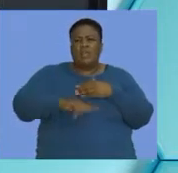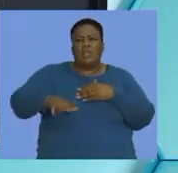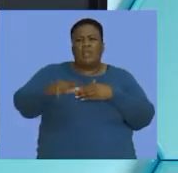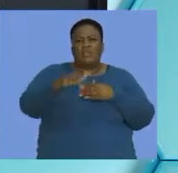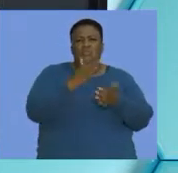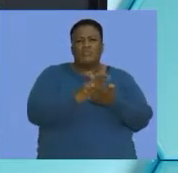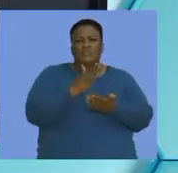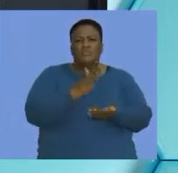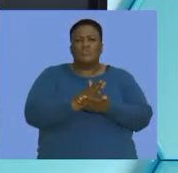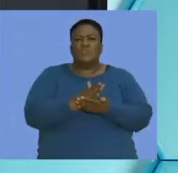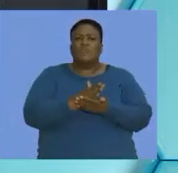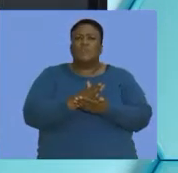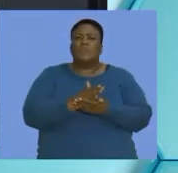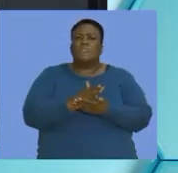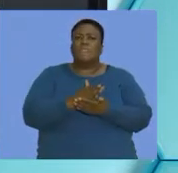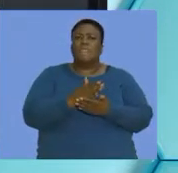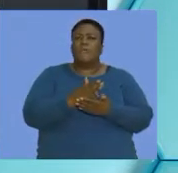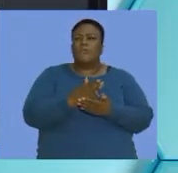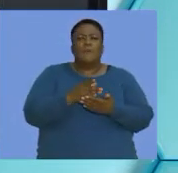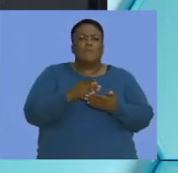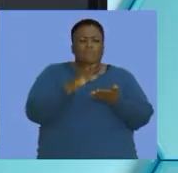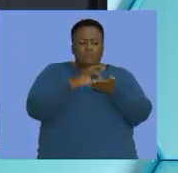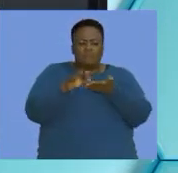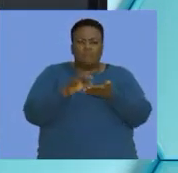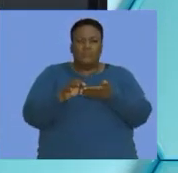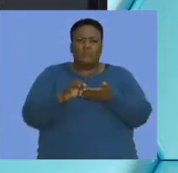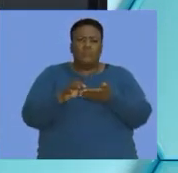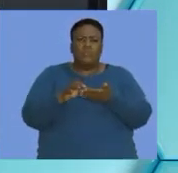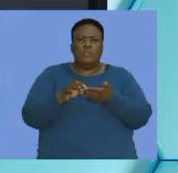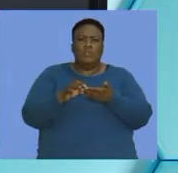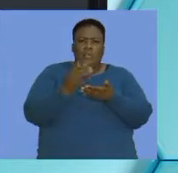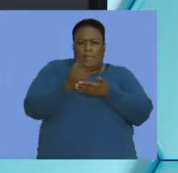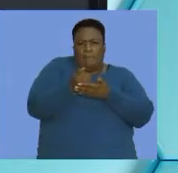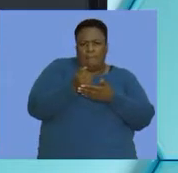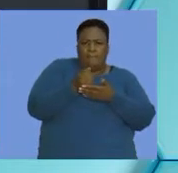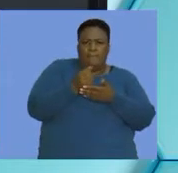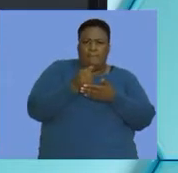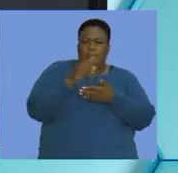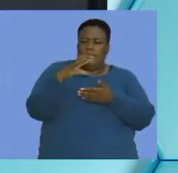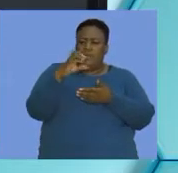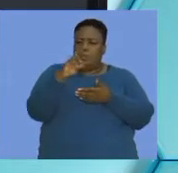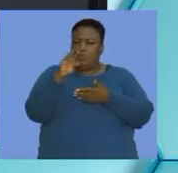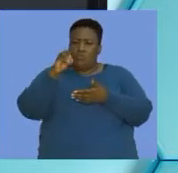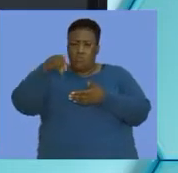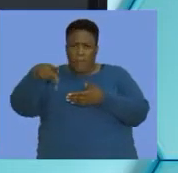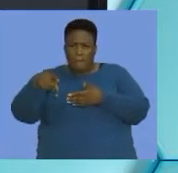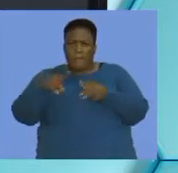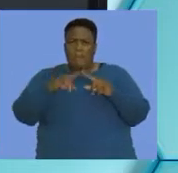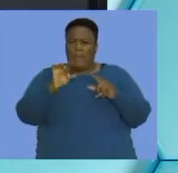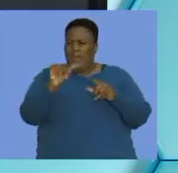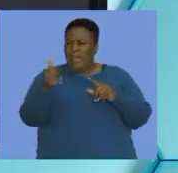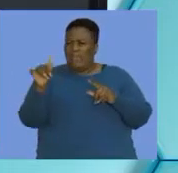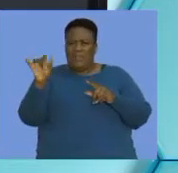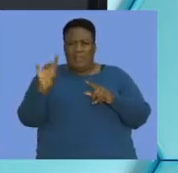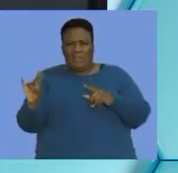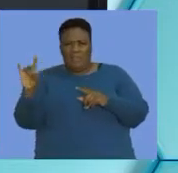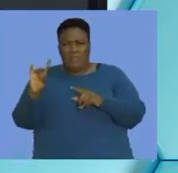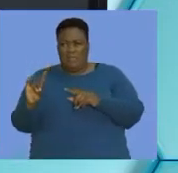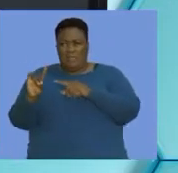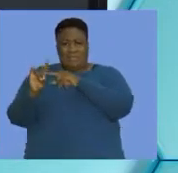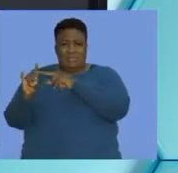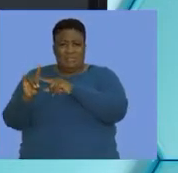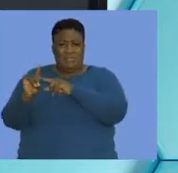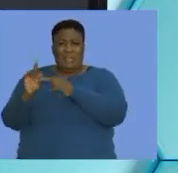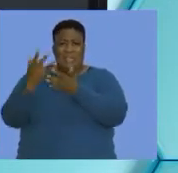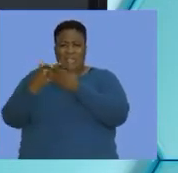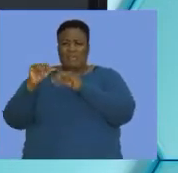to ensure that we cultivate crop, what happens to the other species that are living in that diverse land? Are they able to sustain